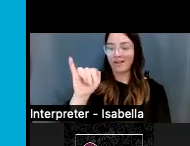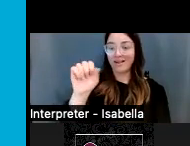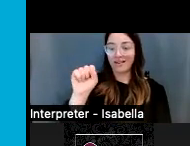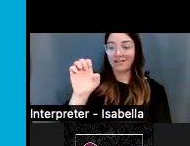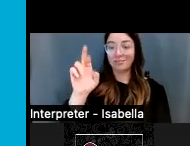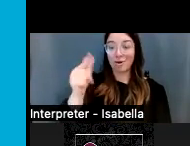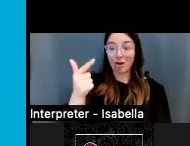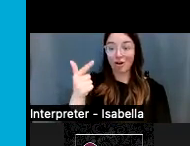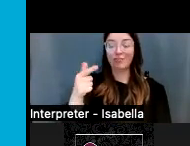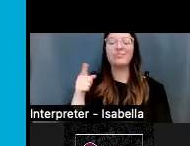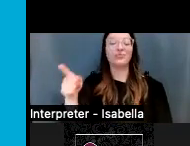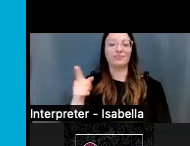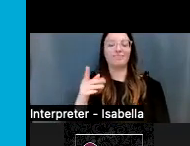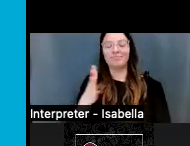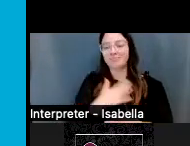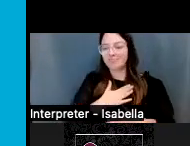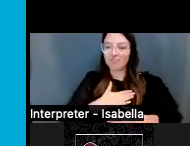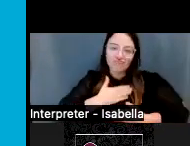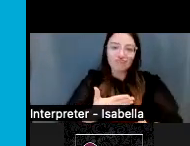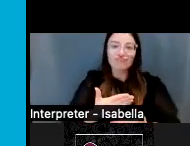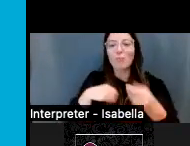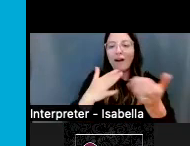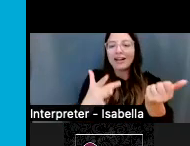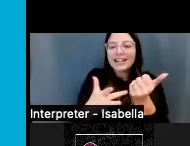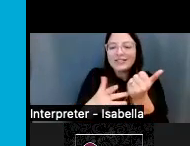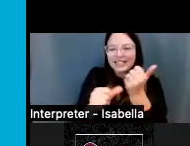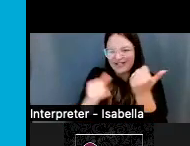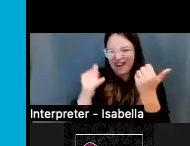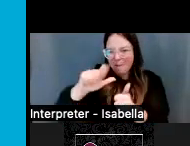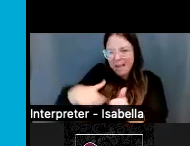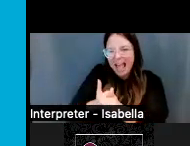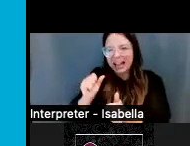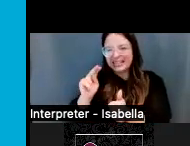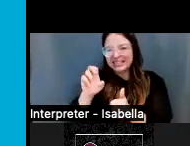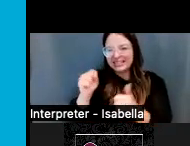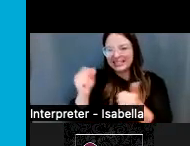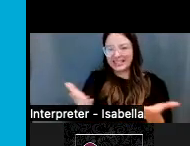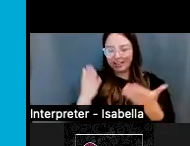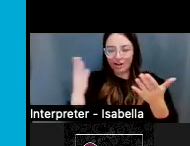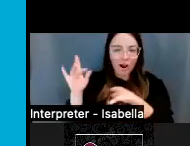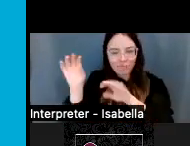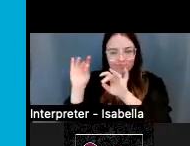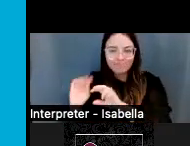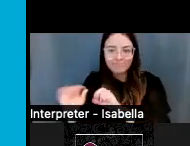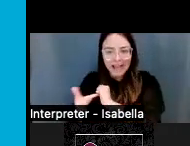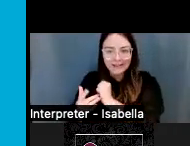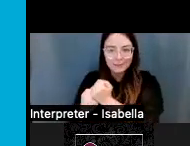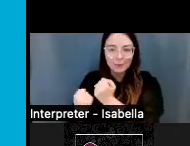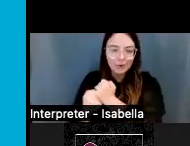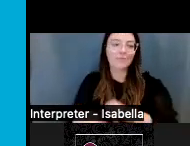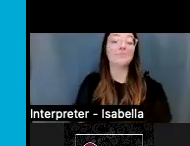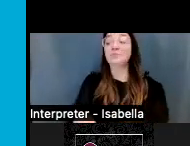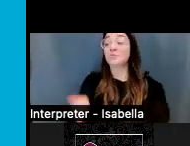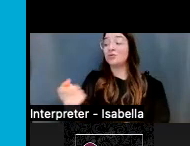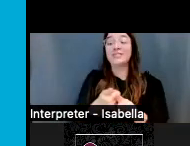the scenes and making sure that the webinar is going smoothly. So she is the director of the Client